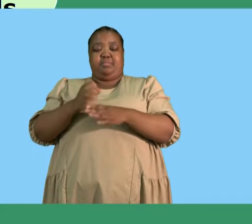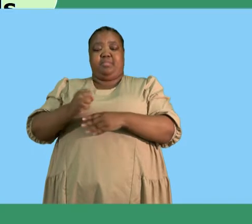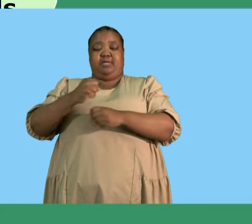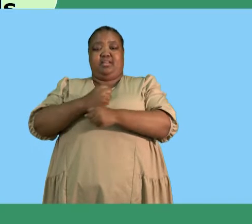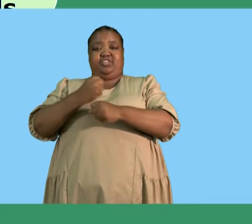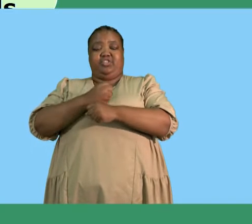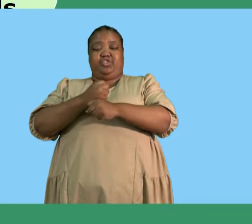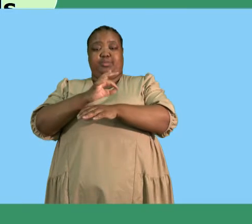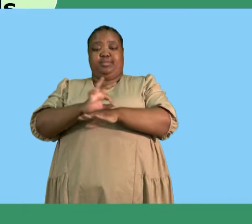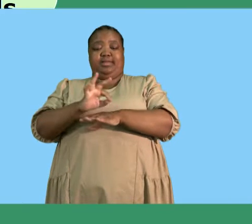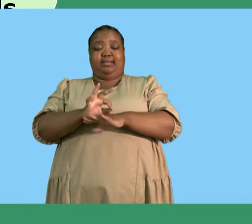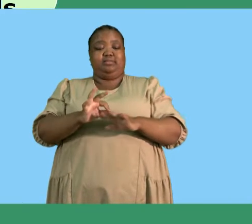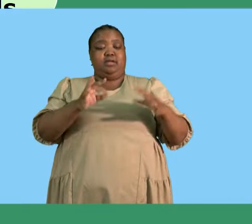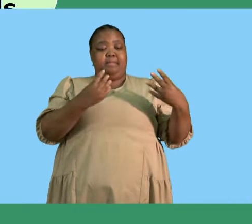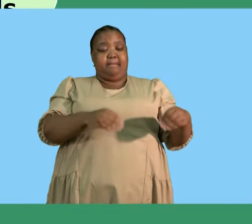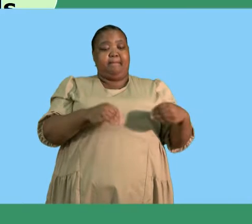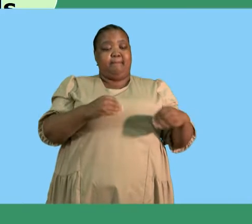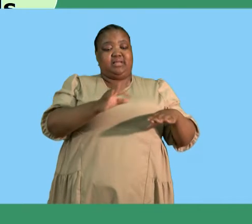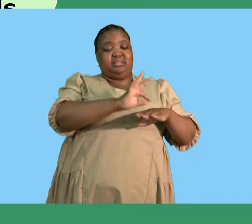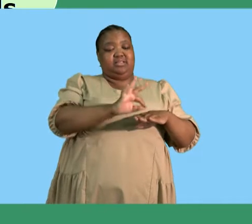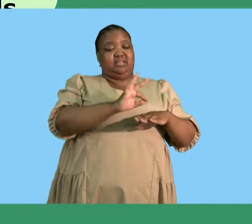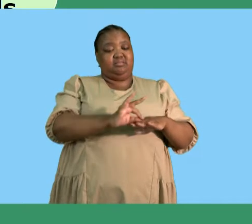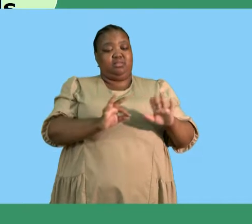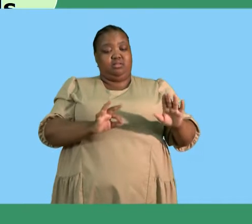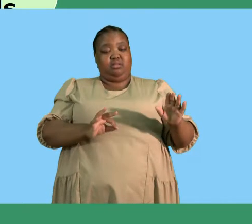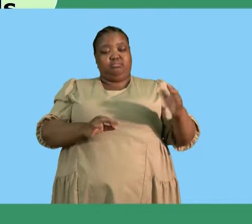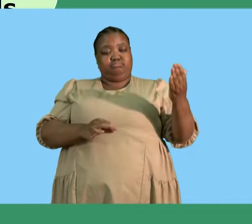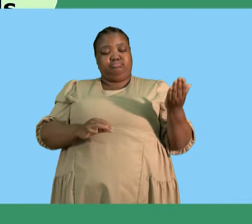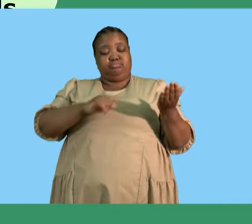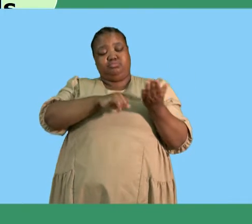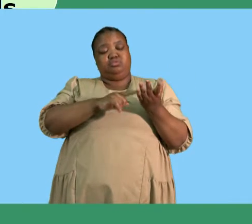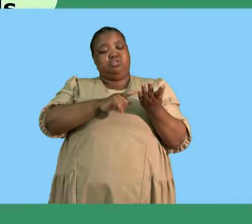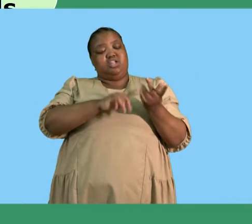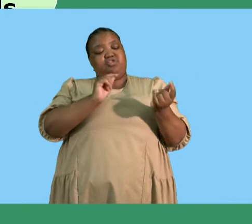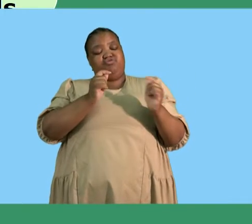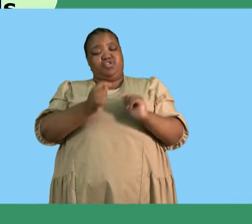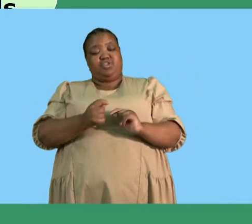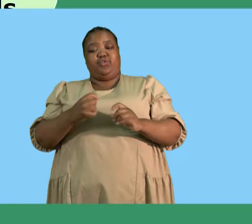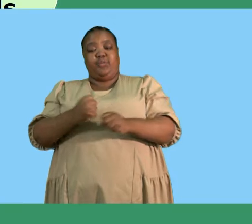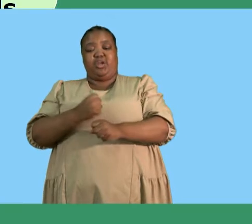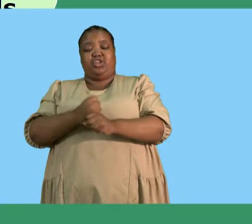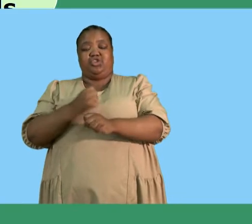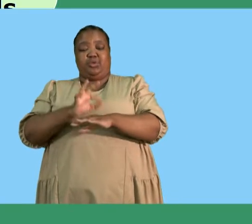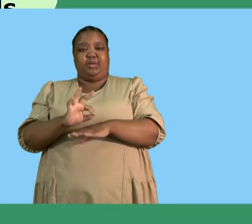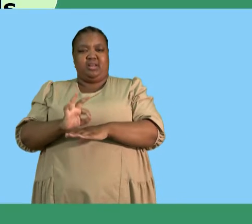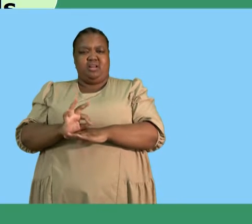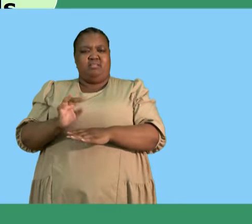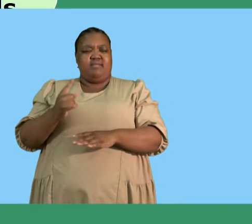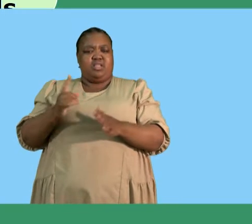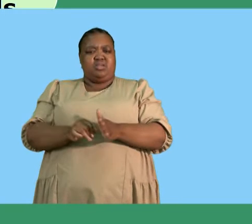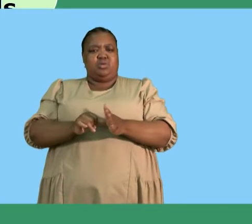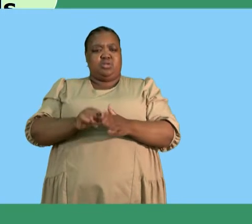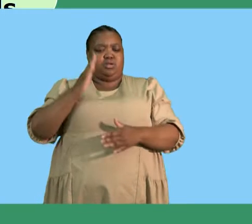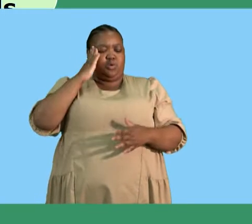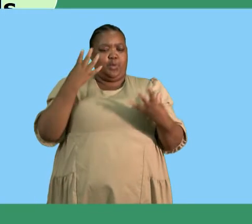Now, when you are transforming a business plan into an action plan, you must first know what is a business plan and its purpose.